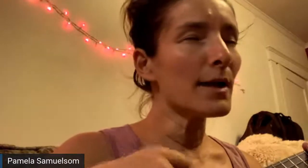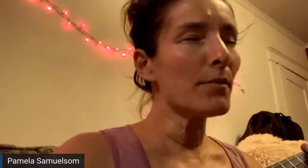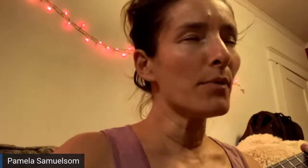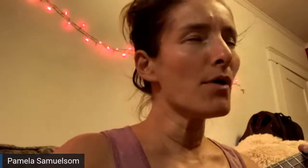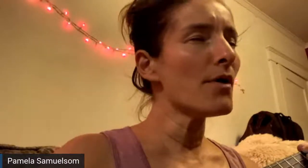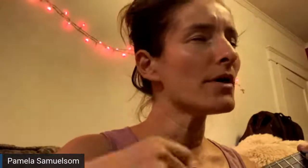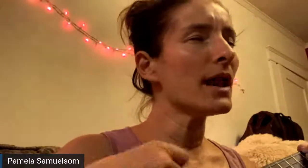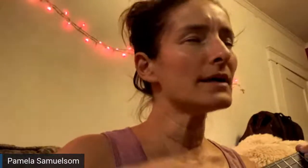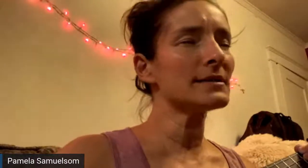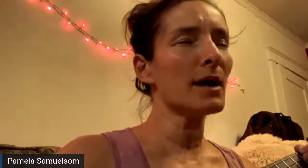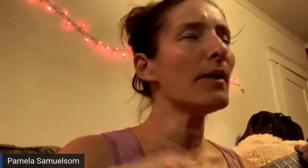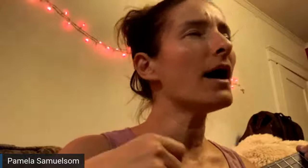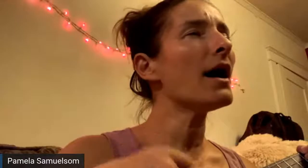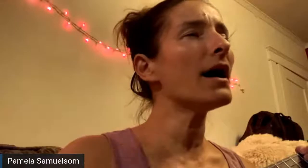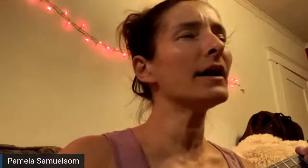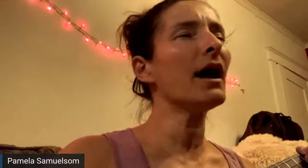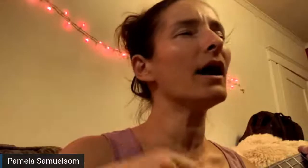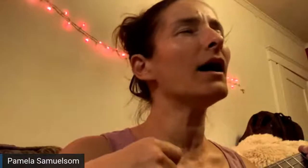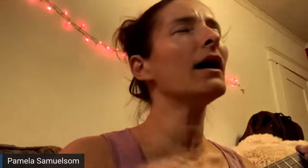Llévame por la